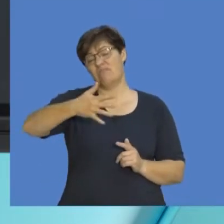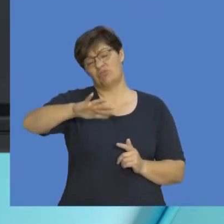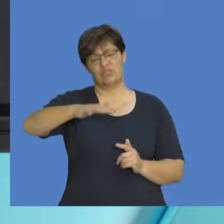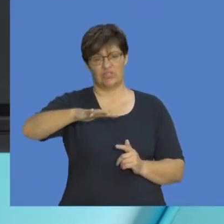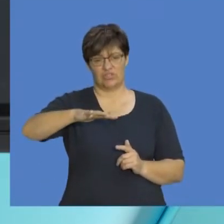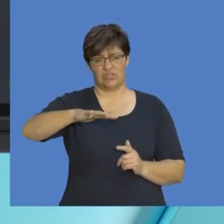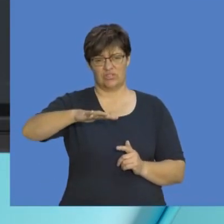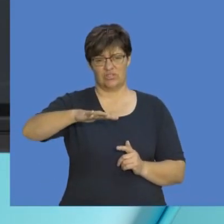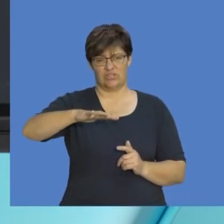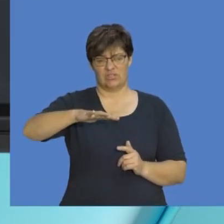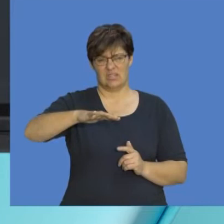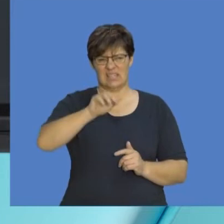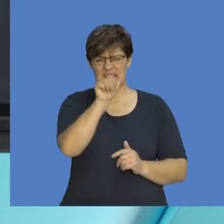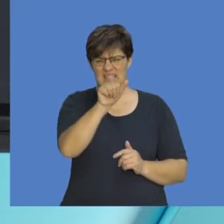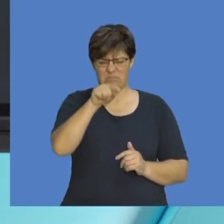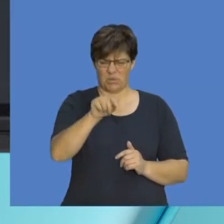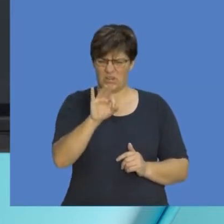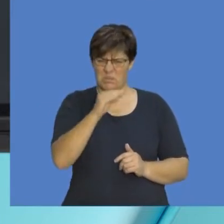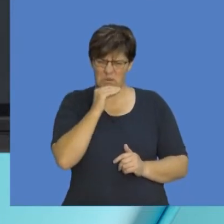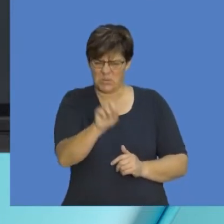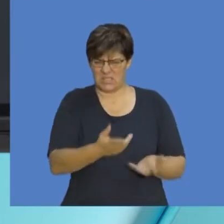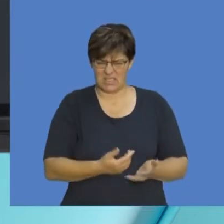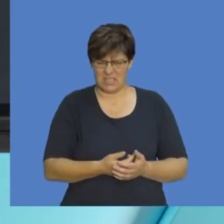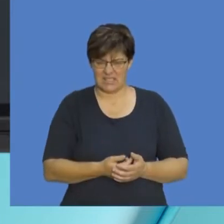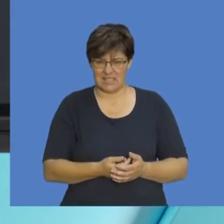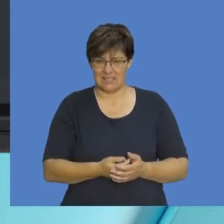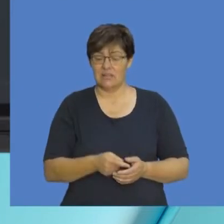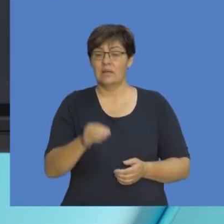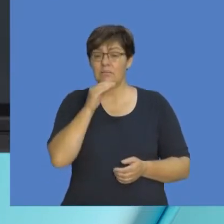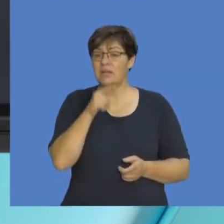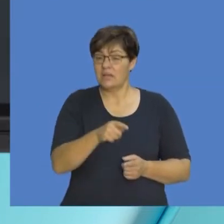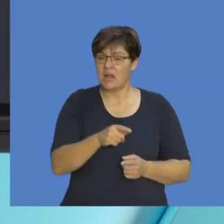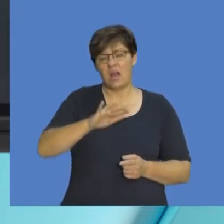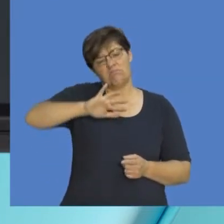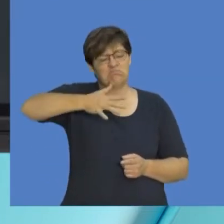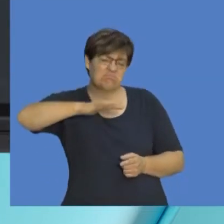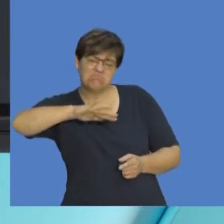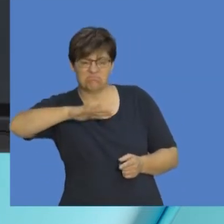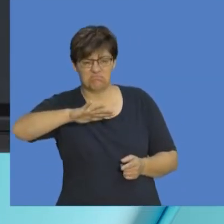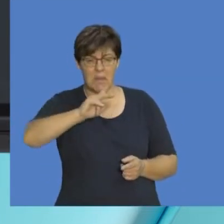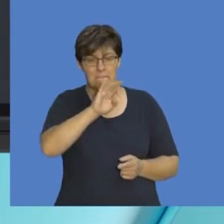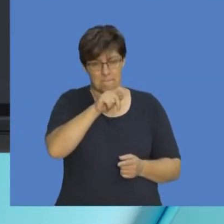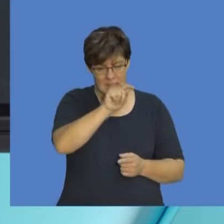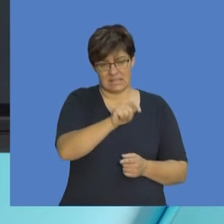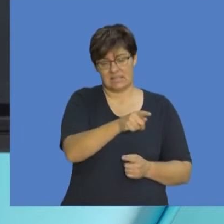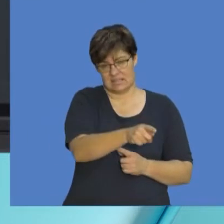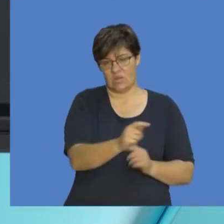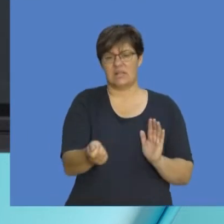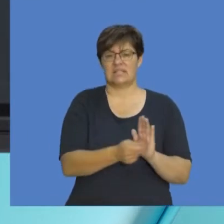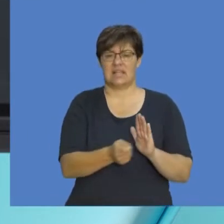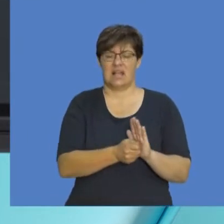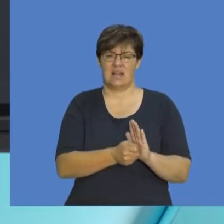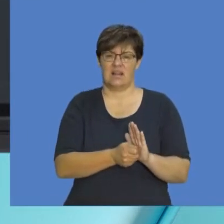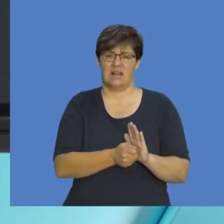average, what does 6.3 mean? This means on average, Matt